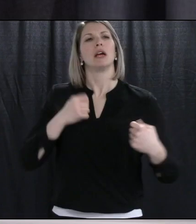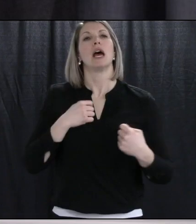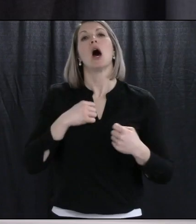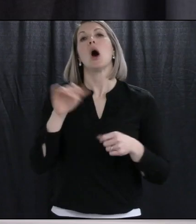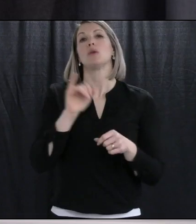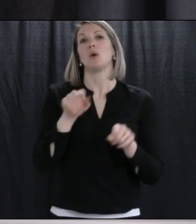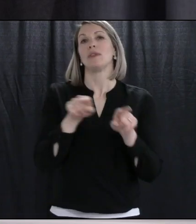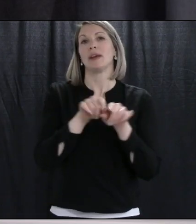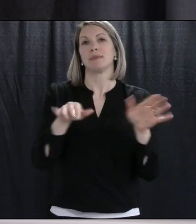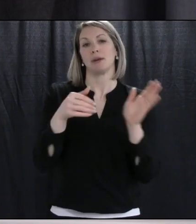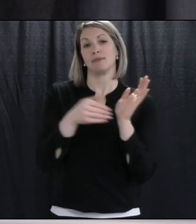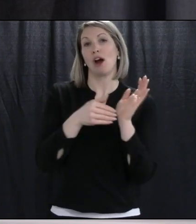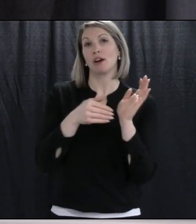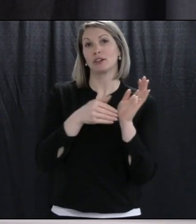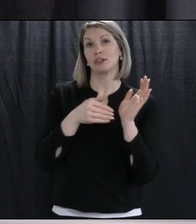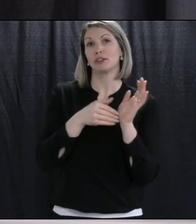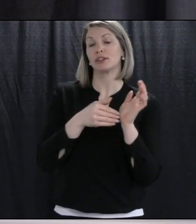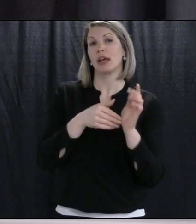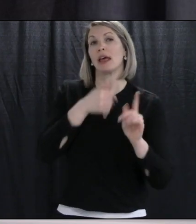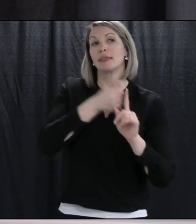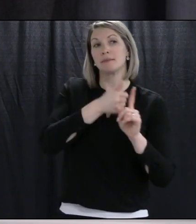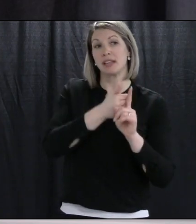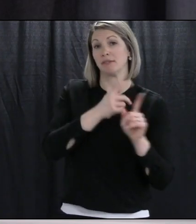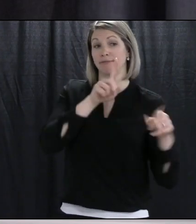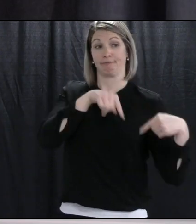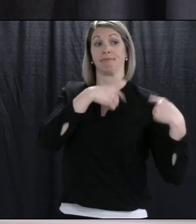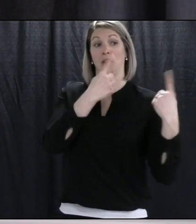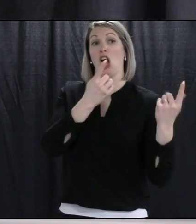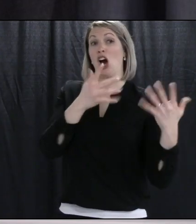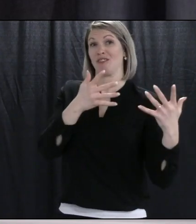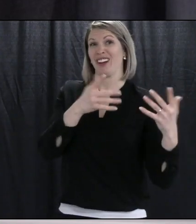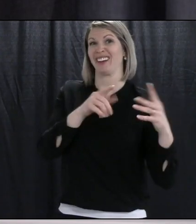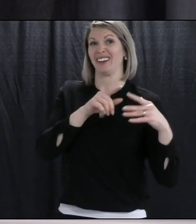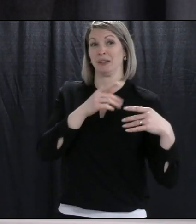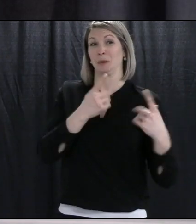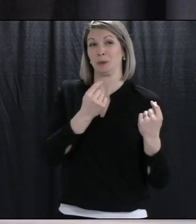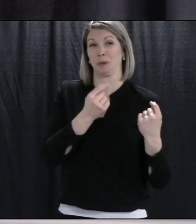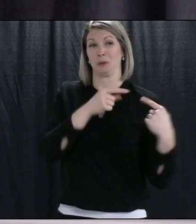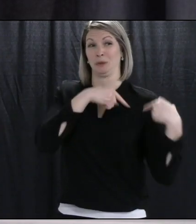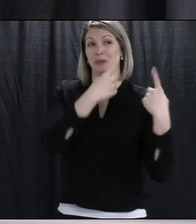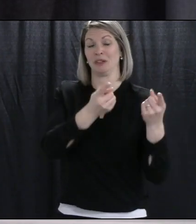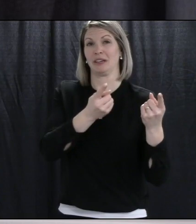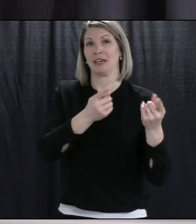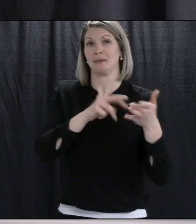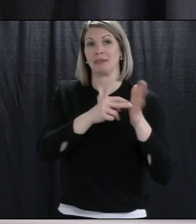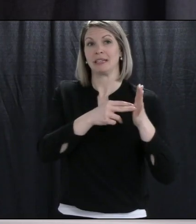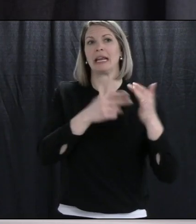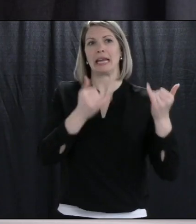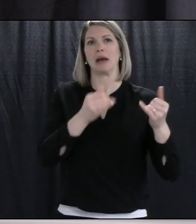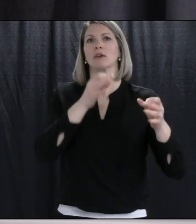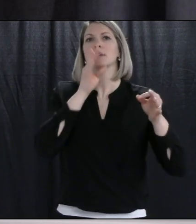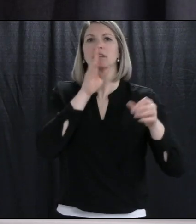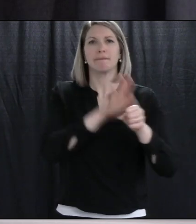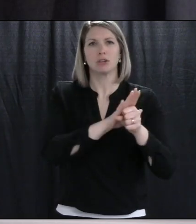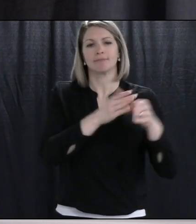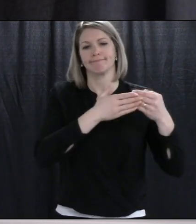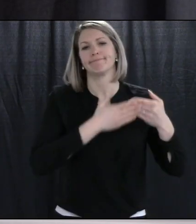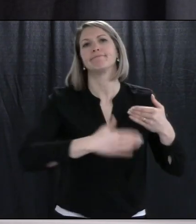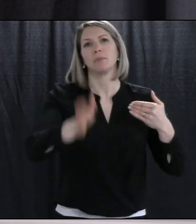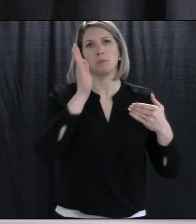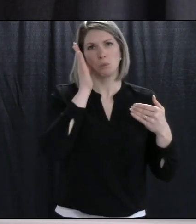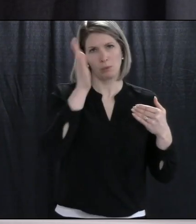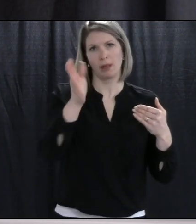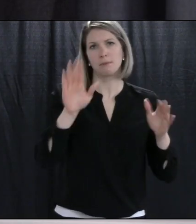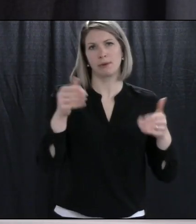compensate physicians who have been doing this going back to the start of our emergency health declaration. We, through